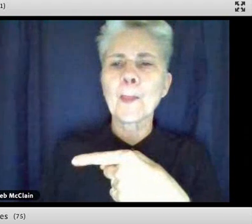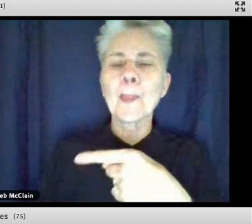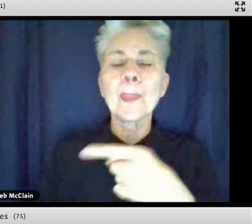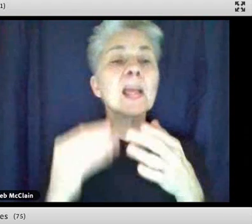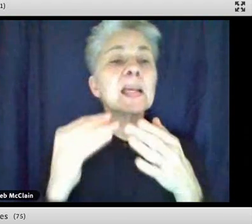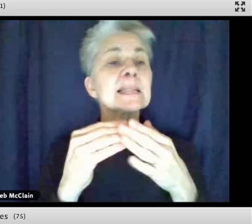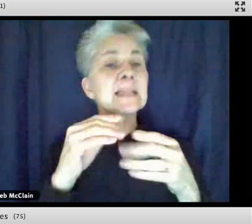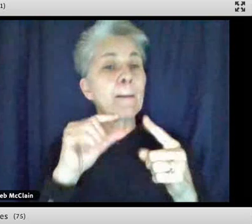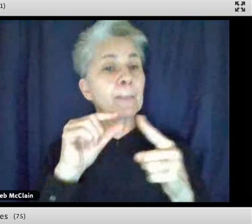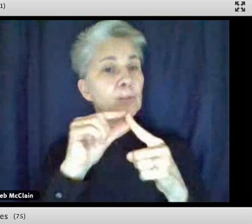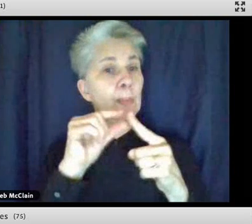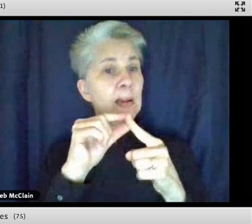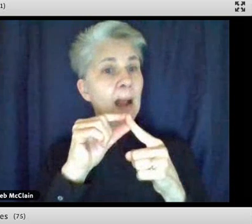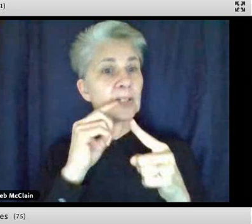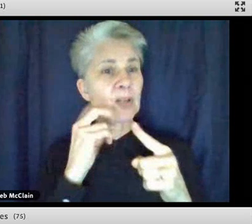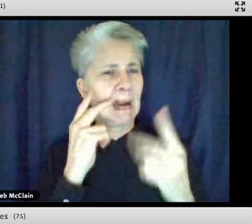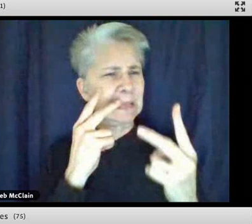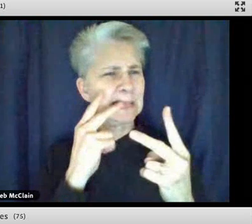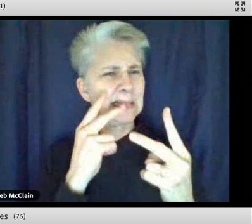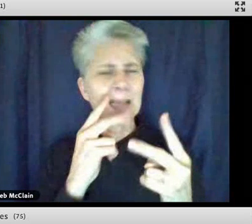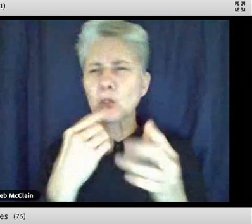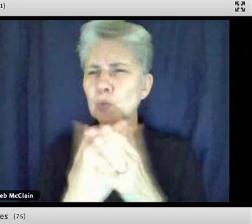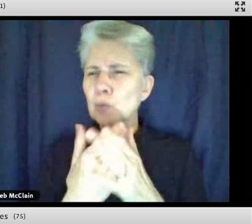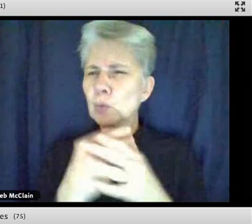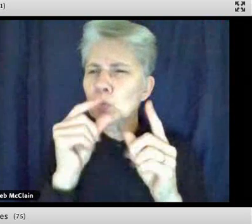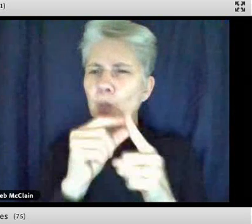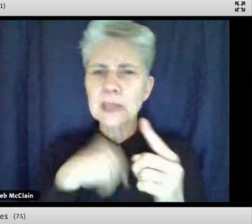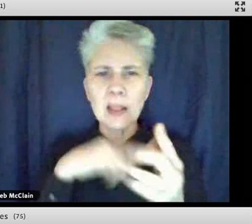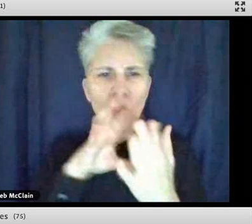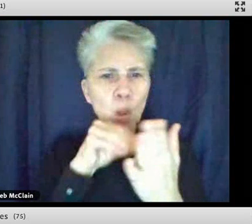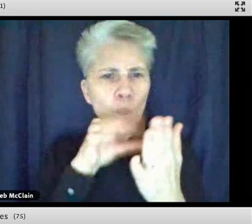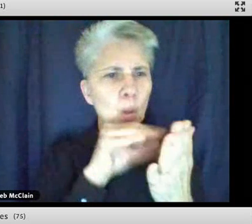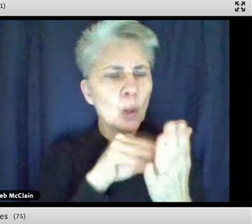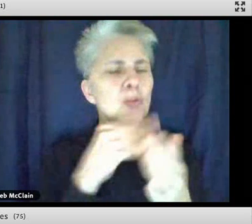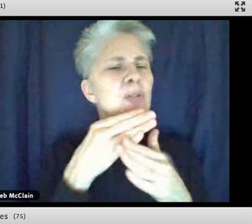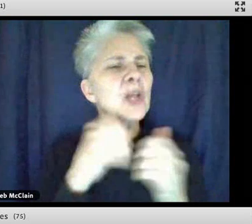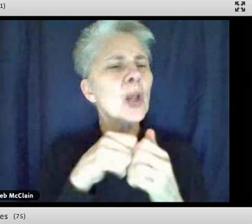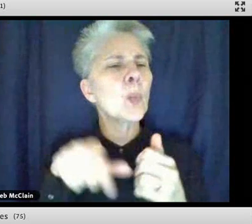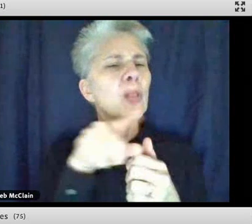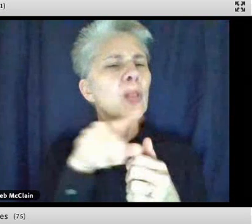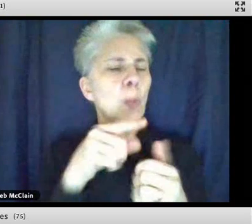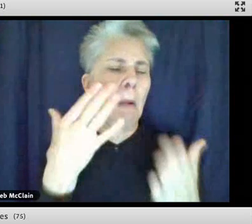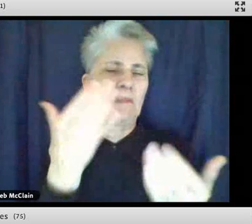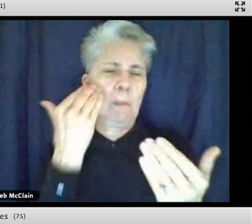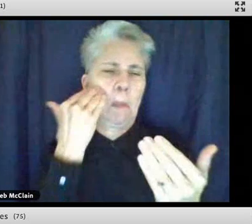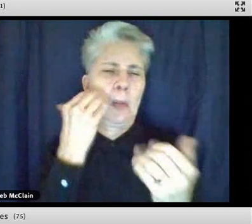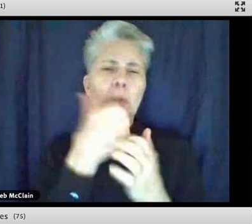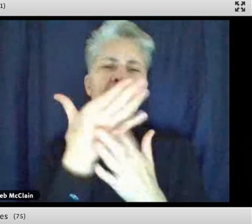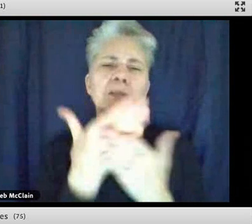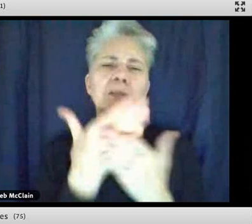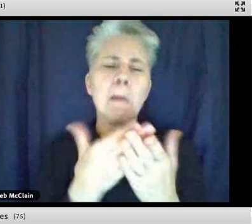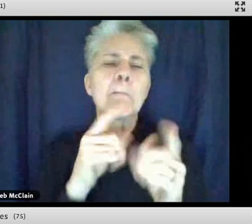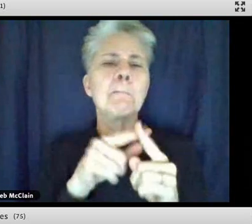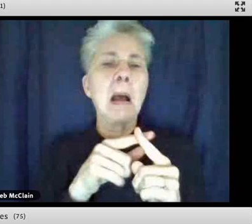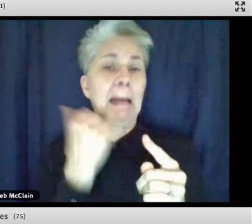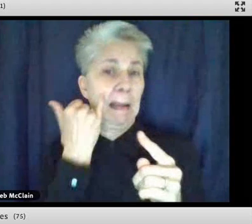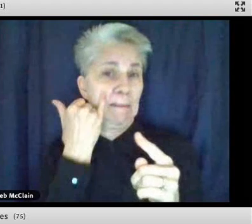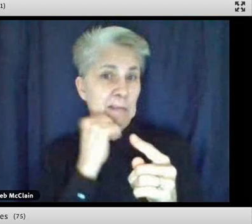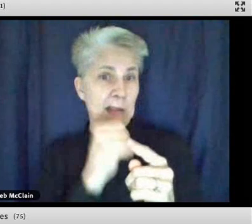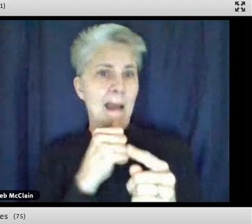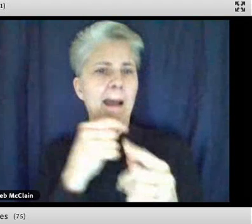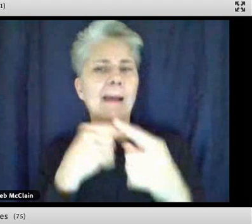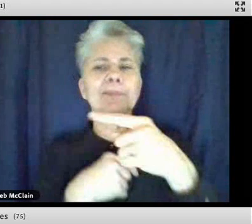Some of the terminology that I've come across, I keep coming across new terms, so I just wanted to share these with you. You're probably familiar with them, but just in